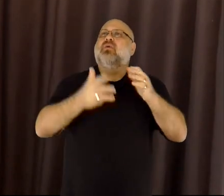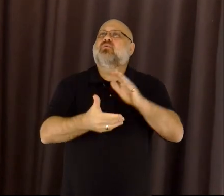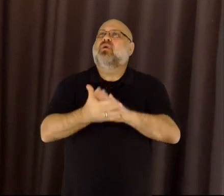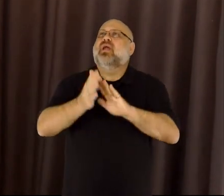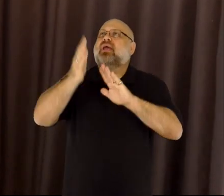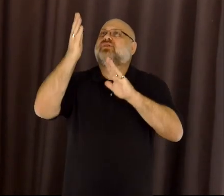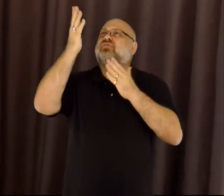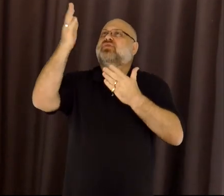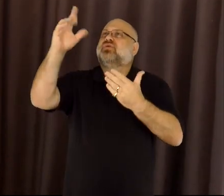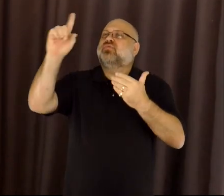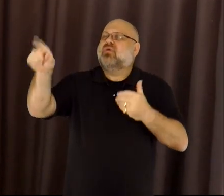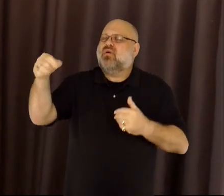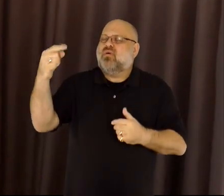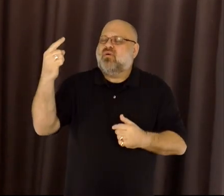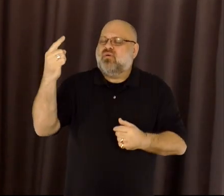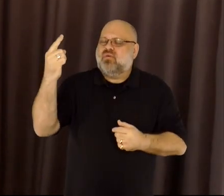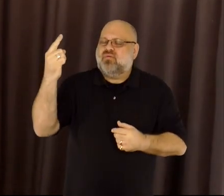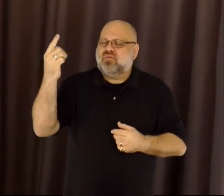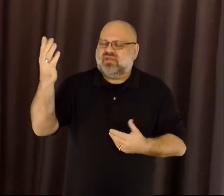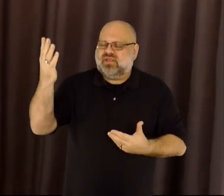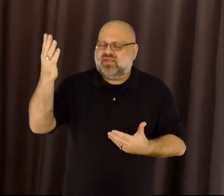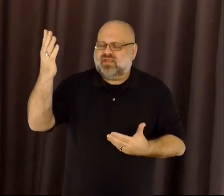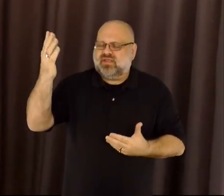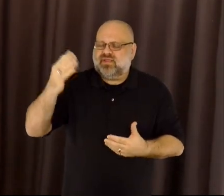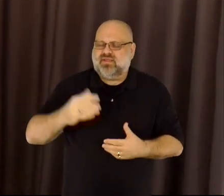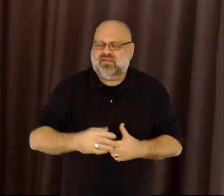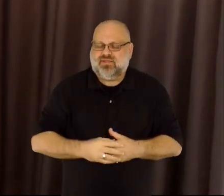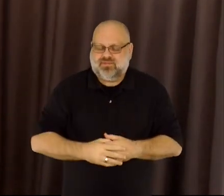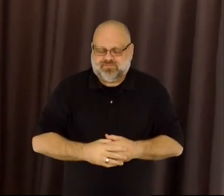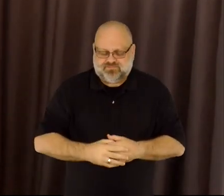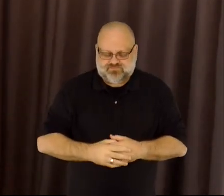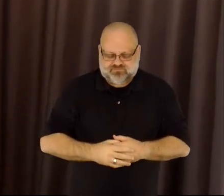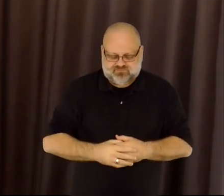our praise to you only.